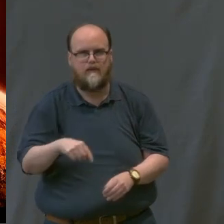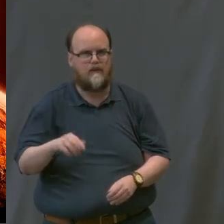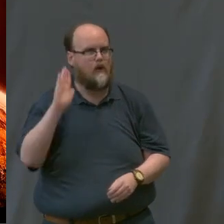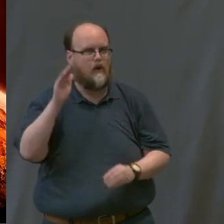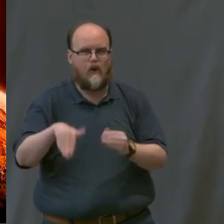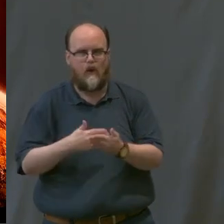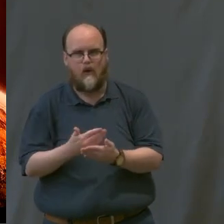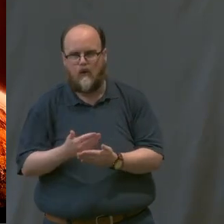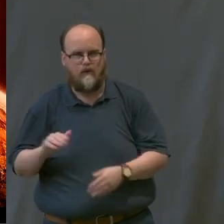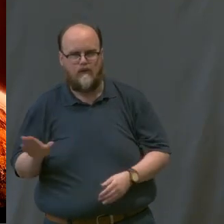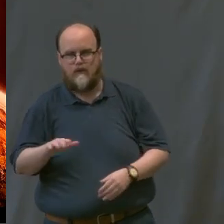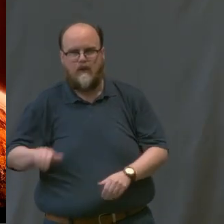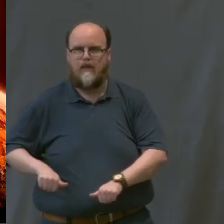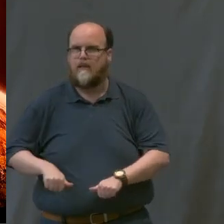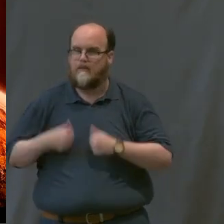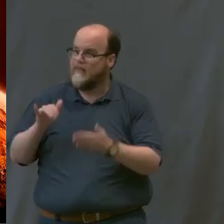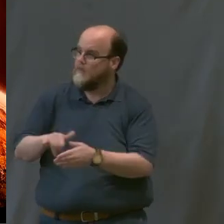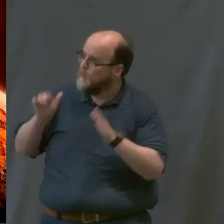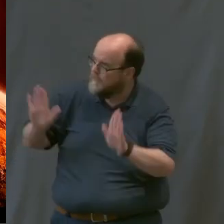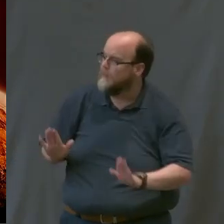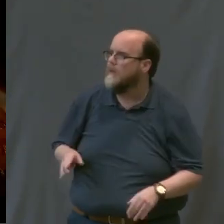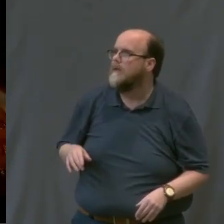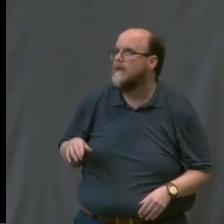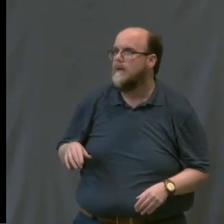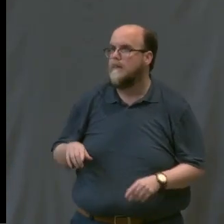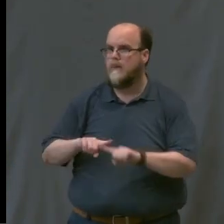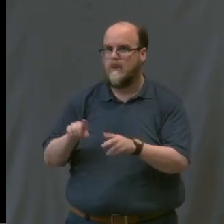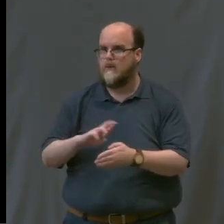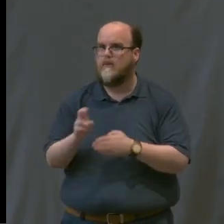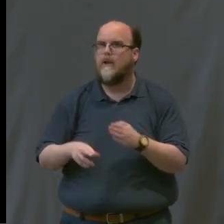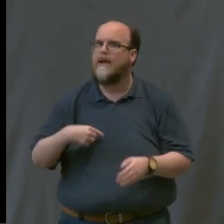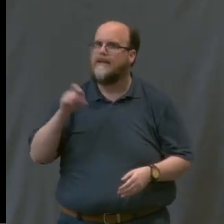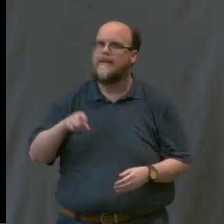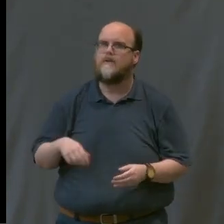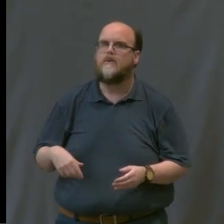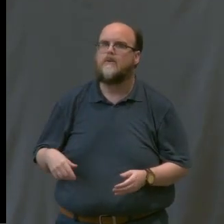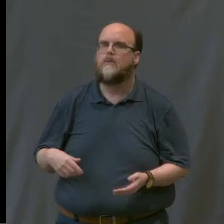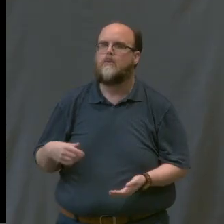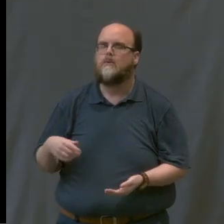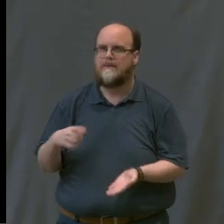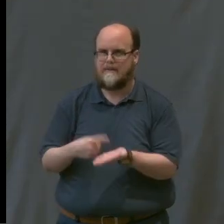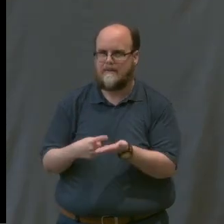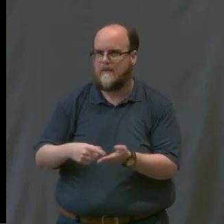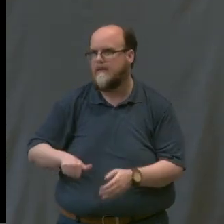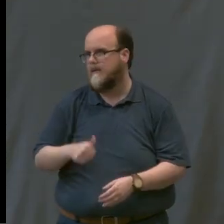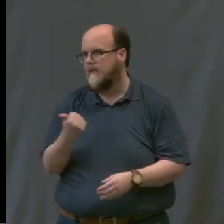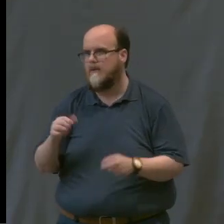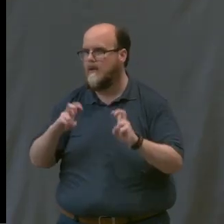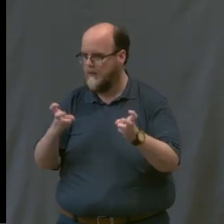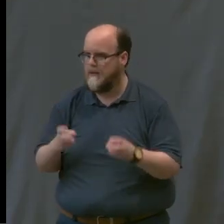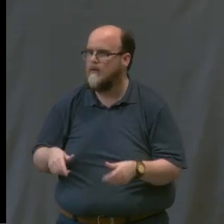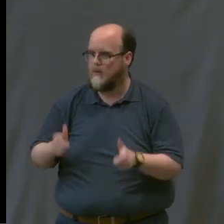lives. That's excellent. But as a result, I need to talk about another topic tonight just very